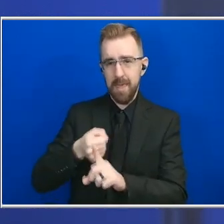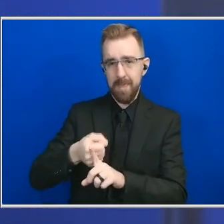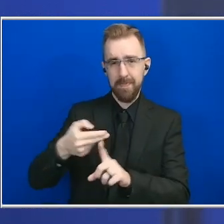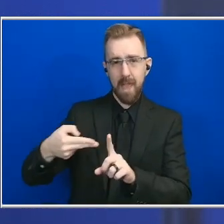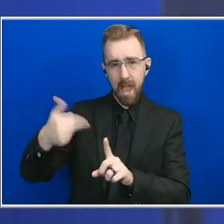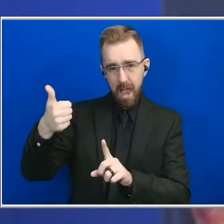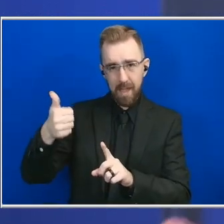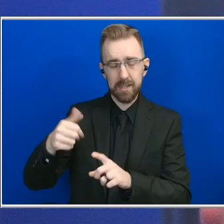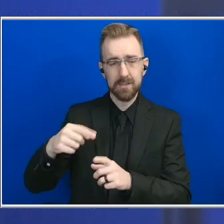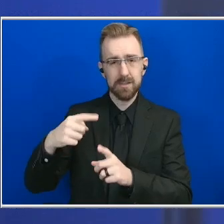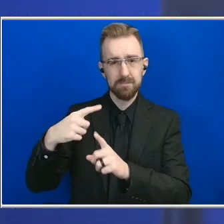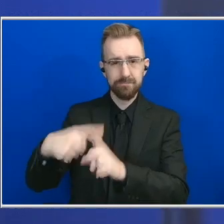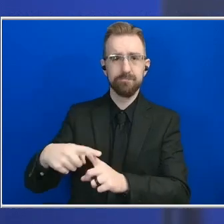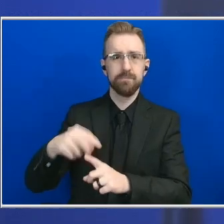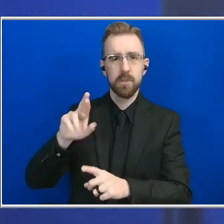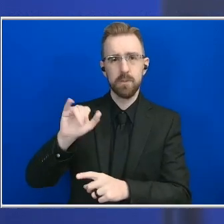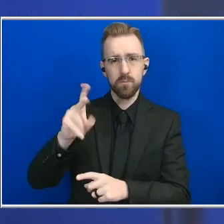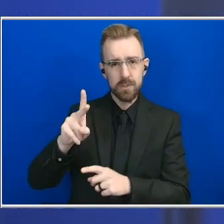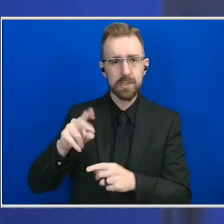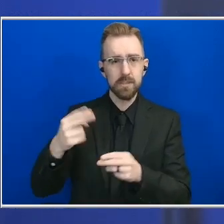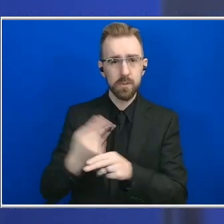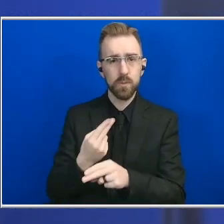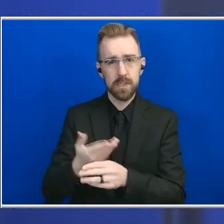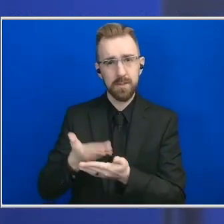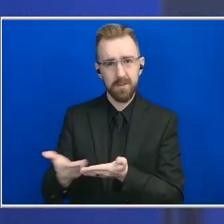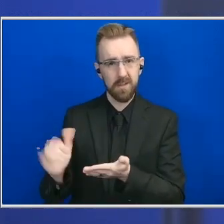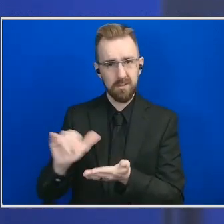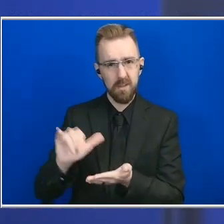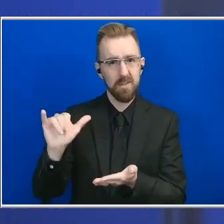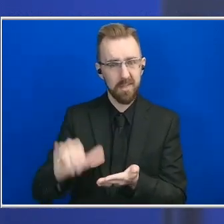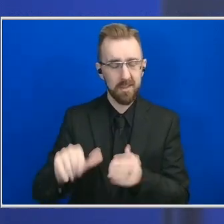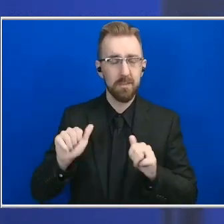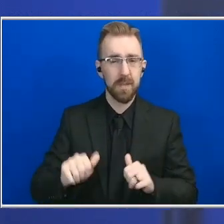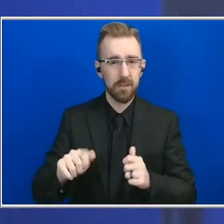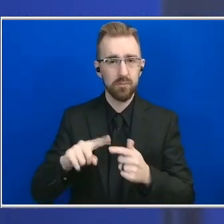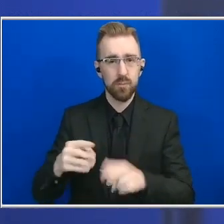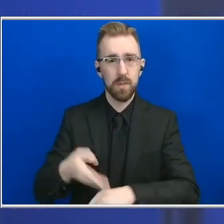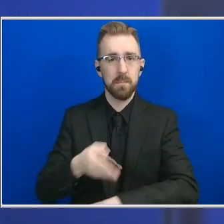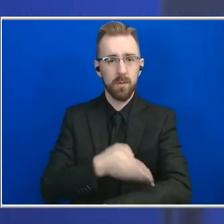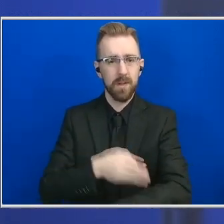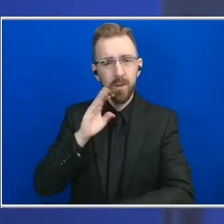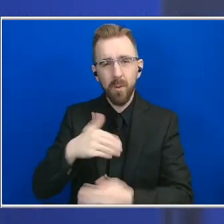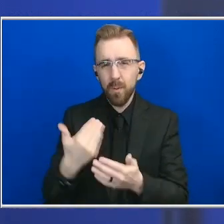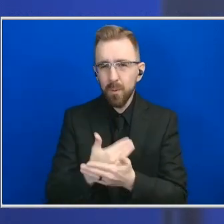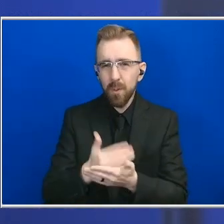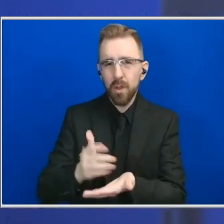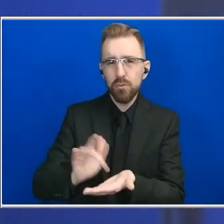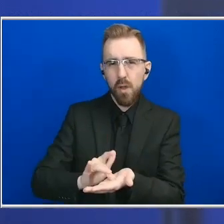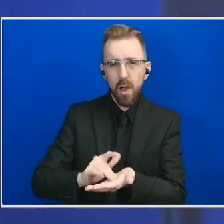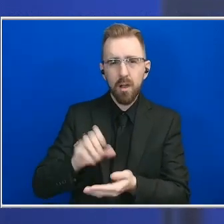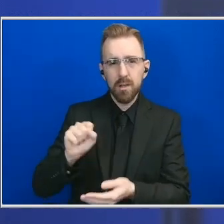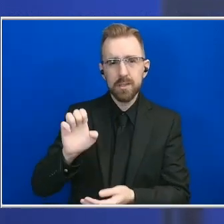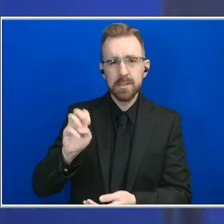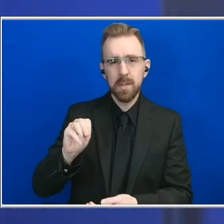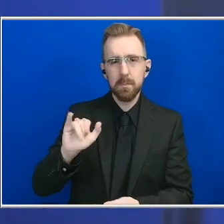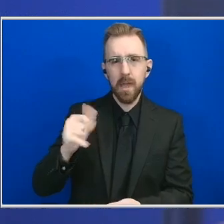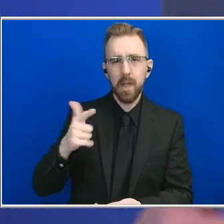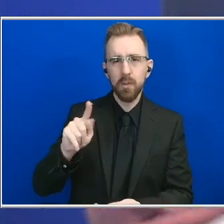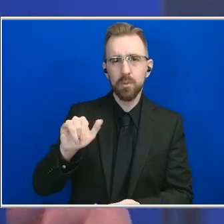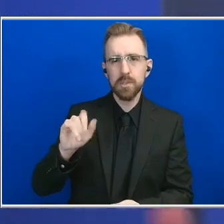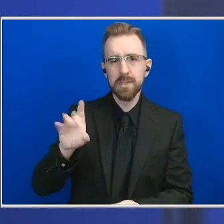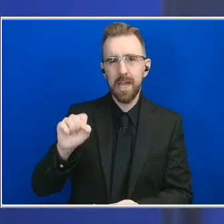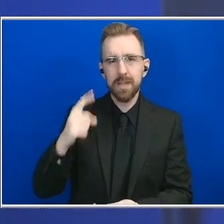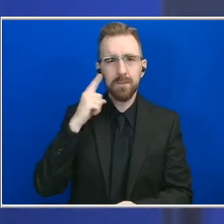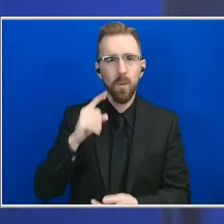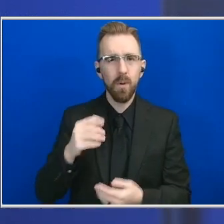risk by using a device such as this potentially to improve it. You know those new drugs, the semaglutides for obesity? Yes.